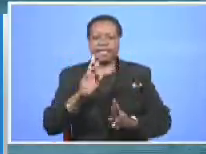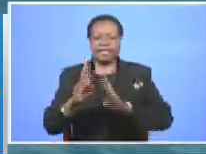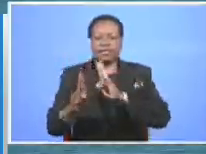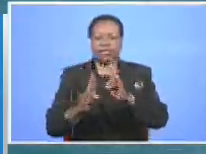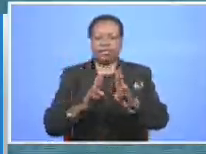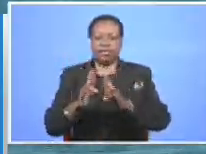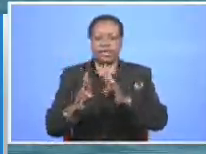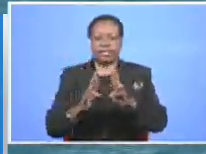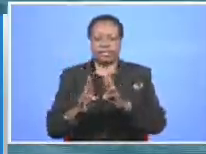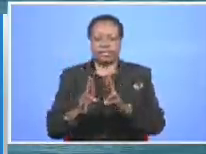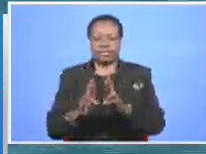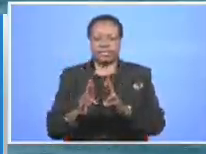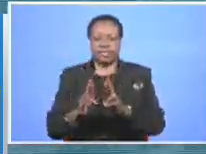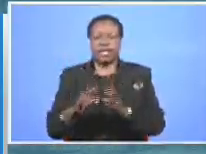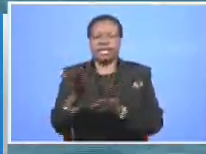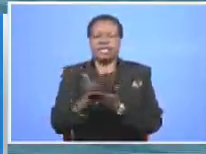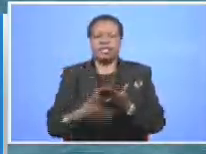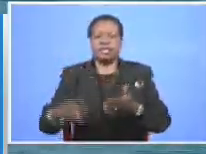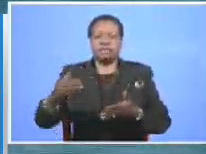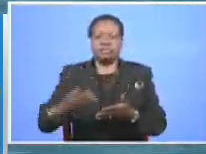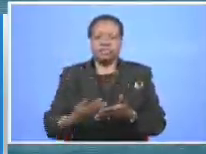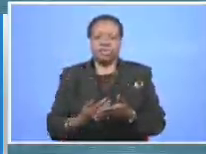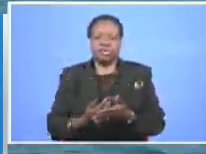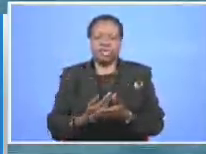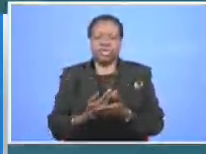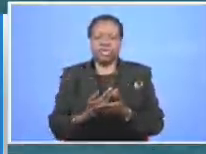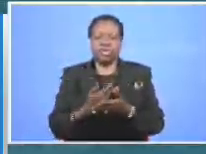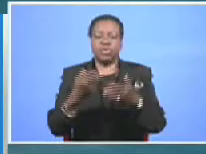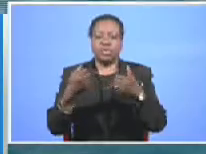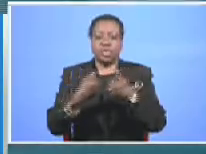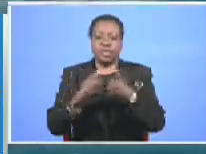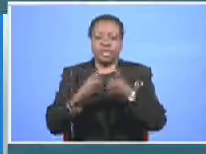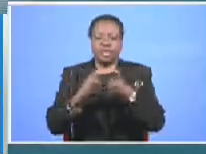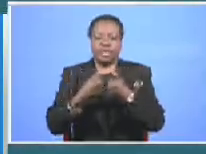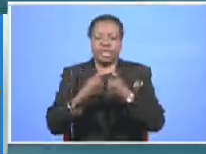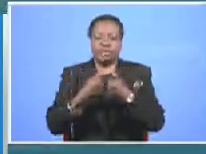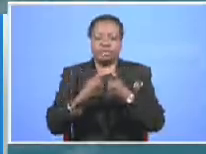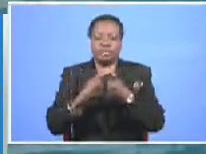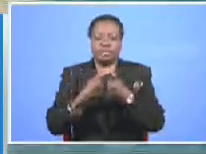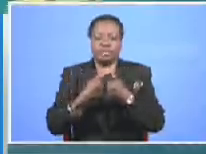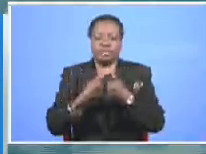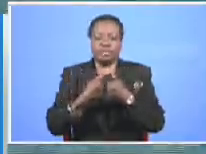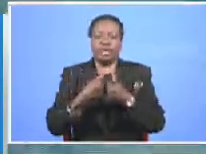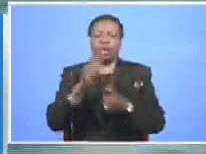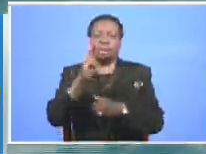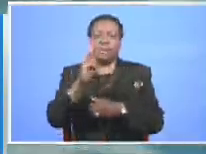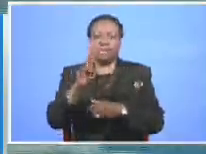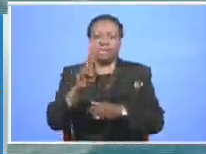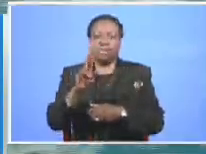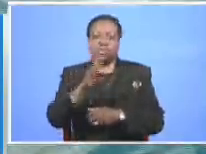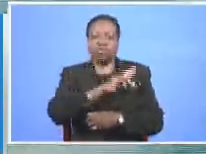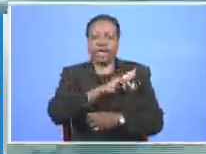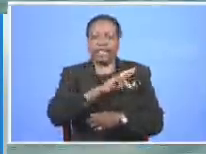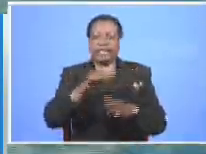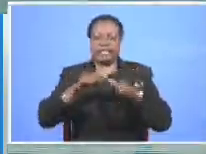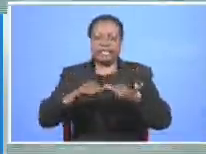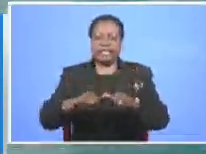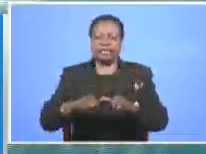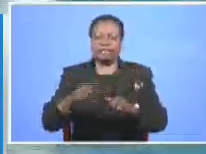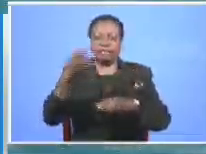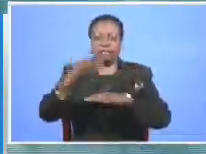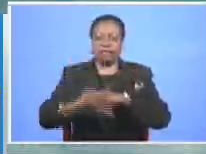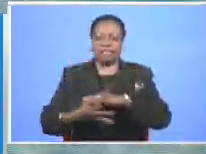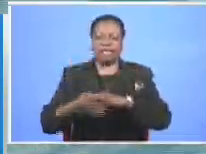at the top, but some new names occupying the other top three spots. The bull red still out in front after 2 days